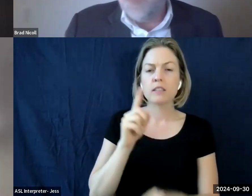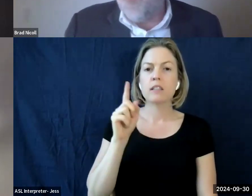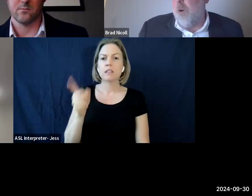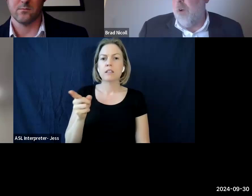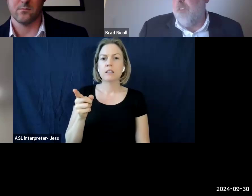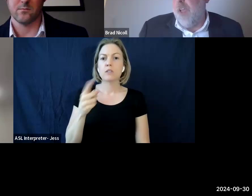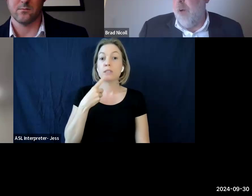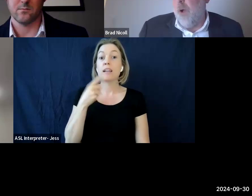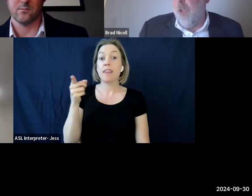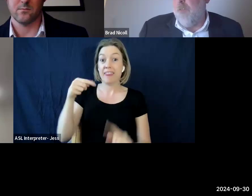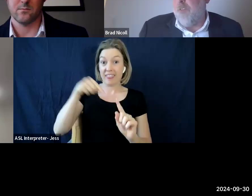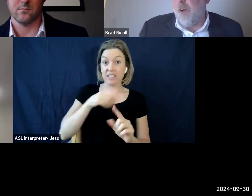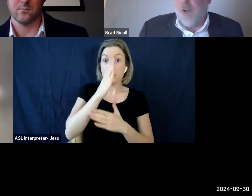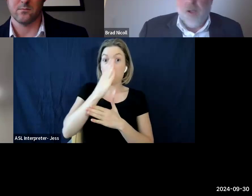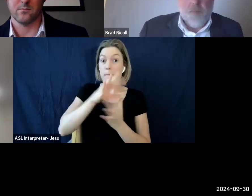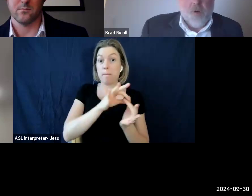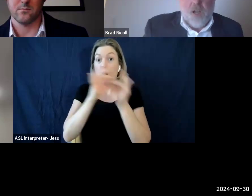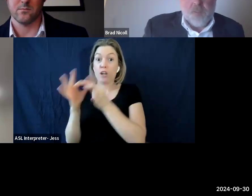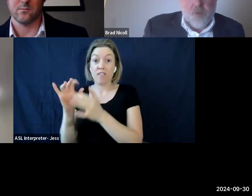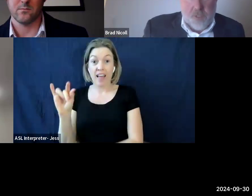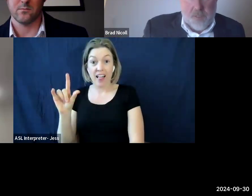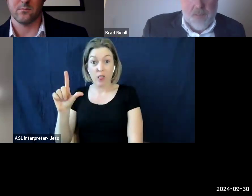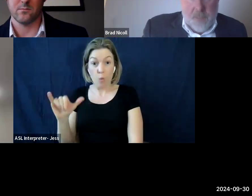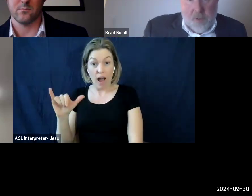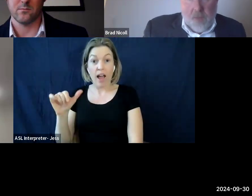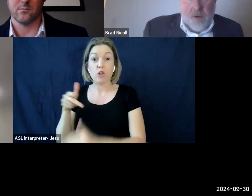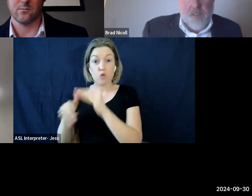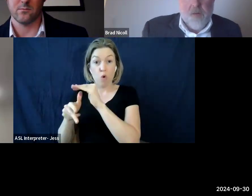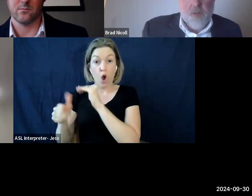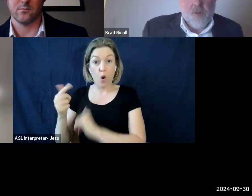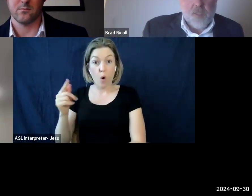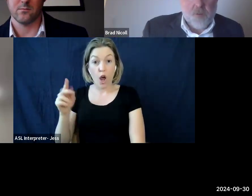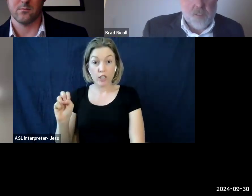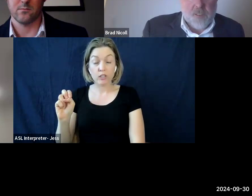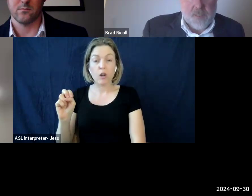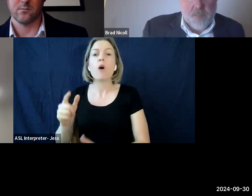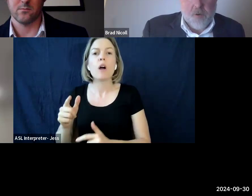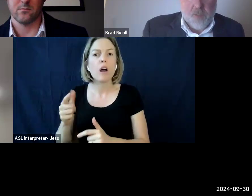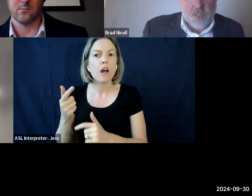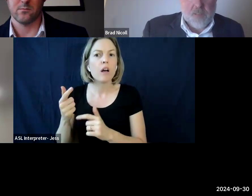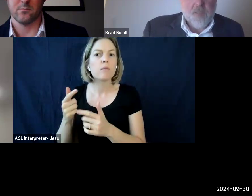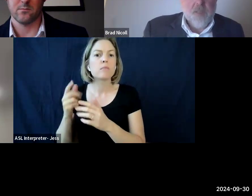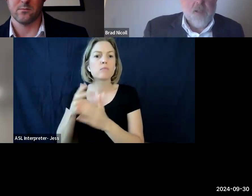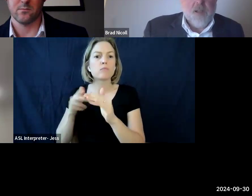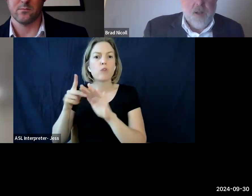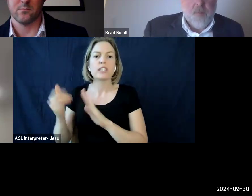is this part of the Alewife garage project? It is not part of the Alewife garage project. It's a separate